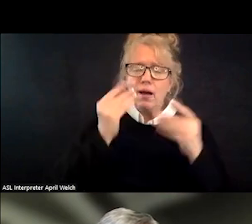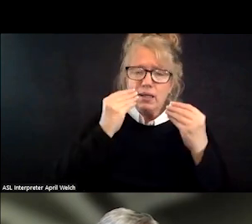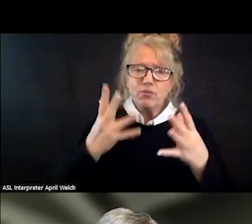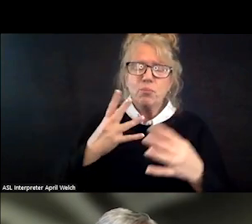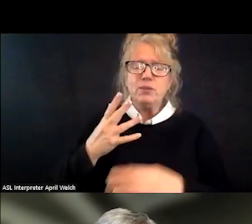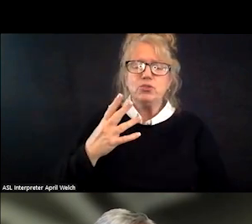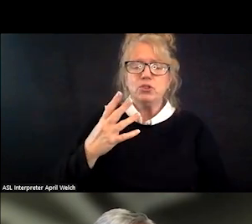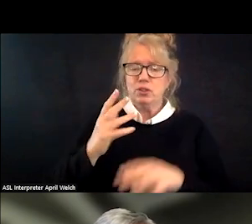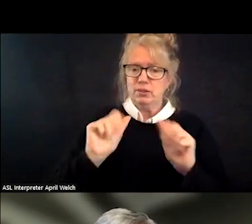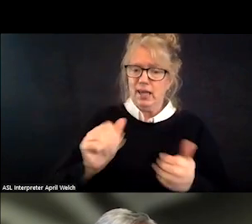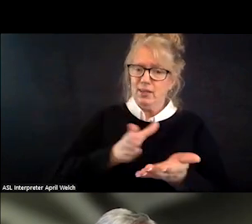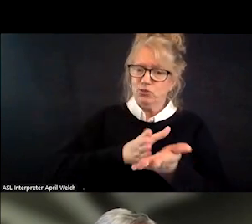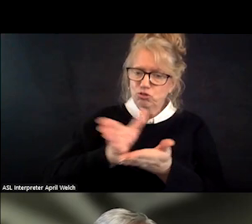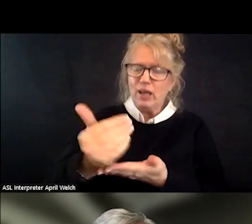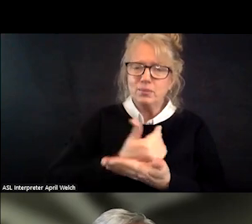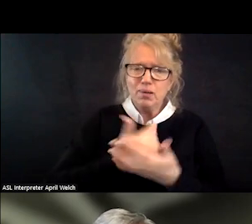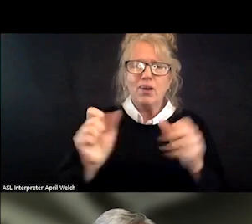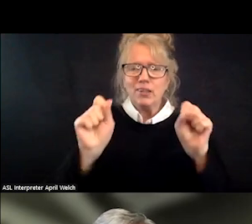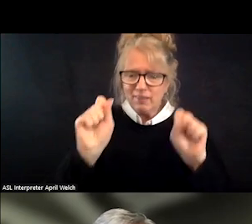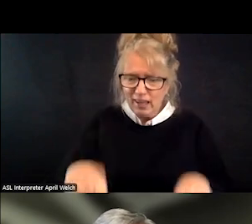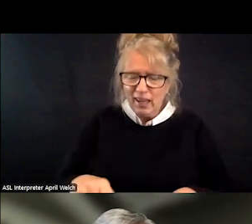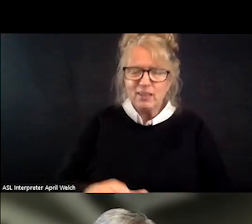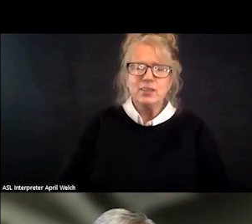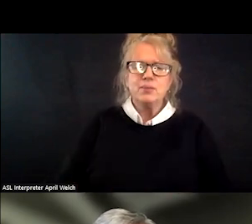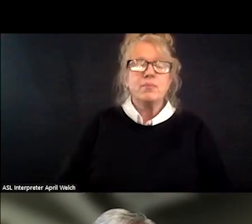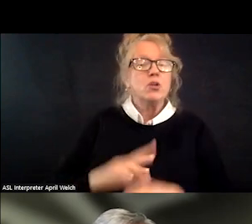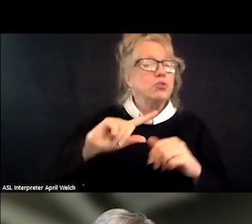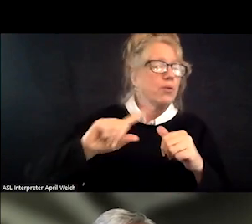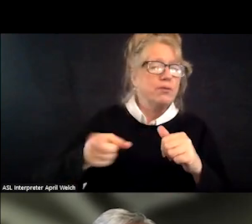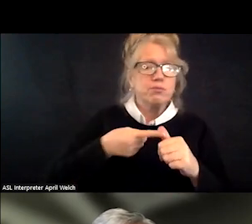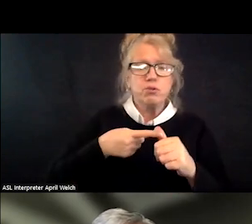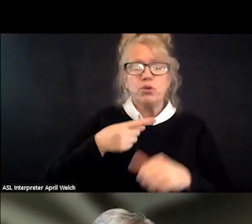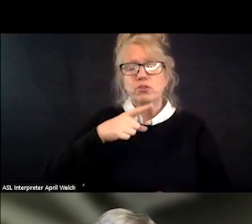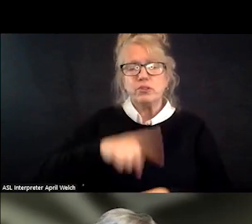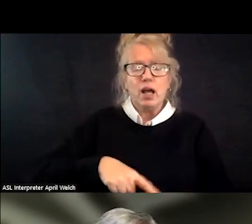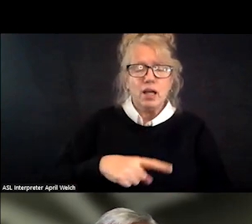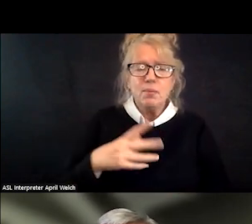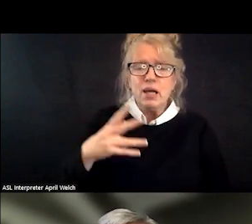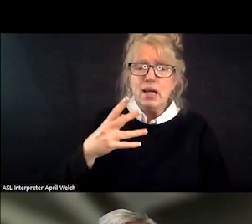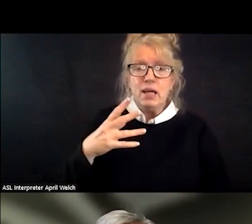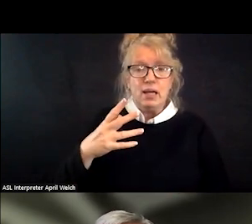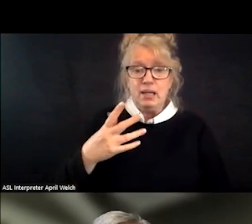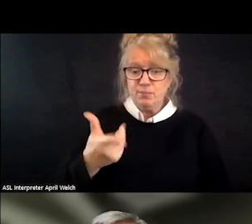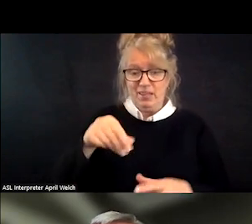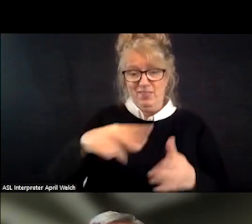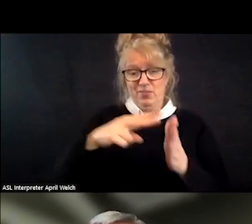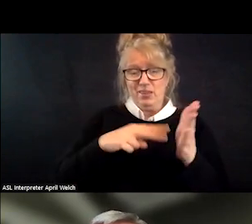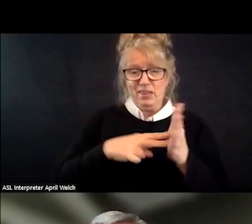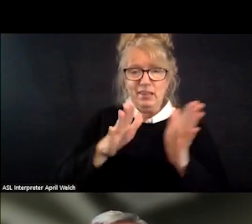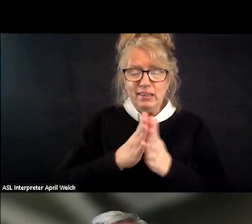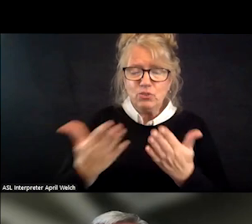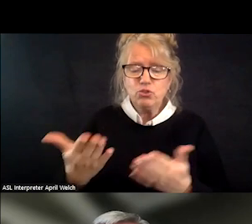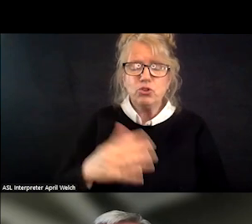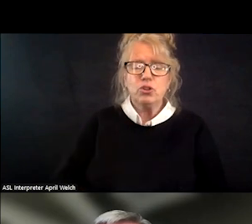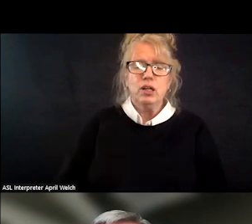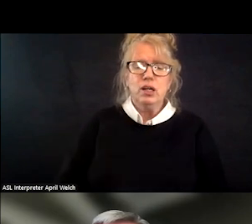be transparent. Okay. Now, the first time that there was anything in the literature on this